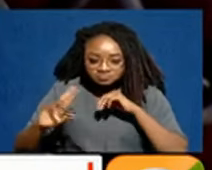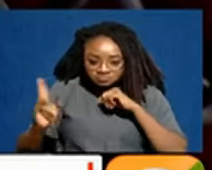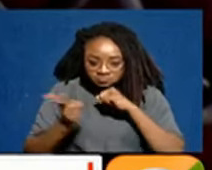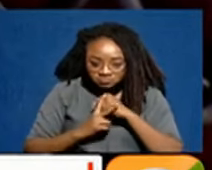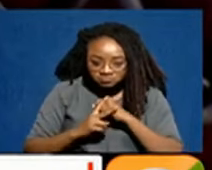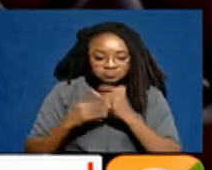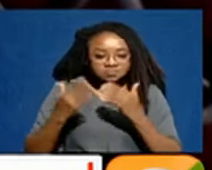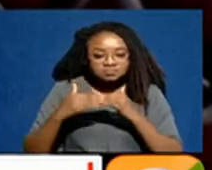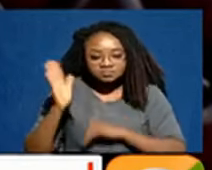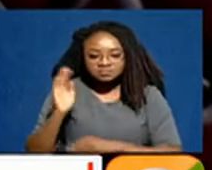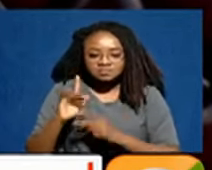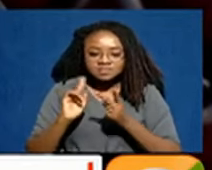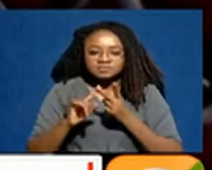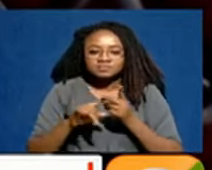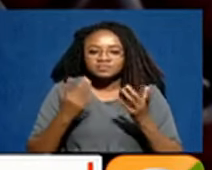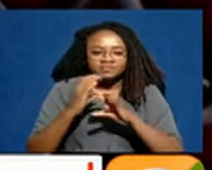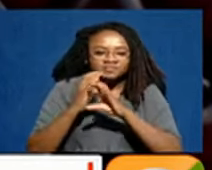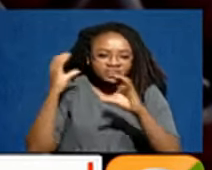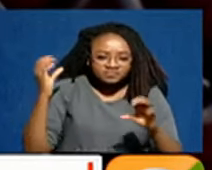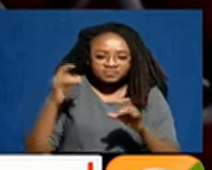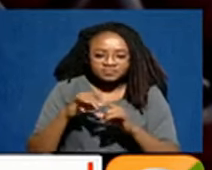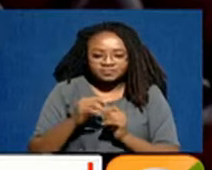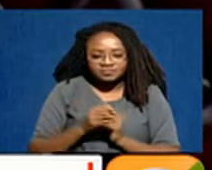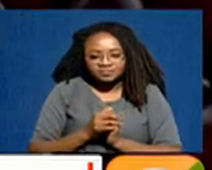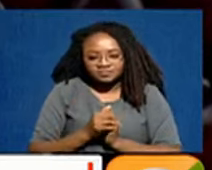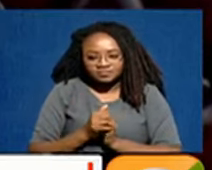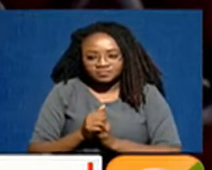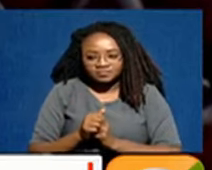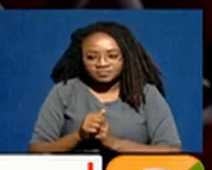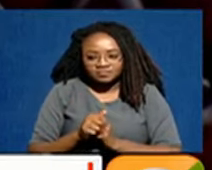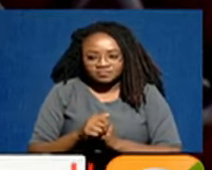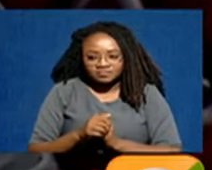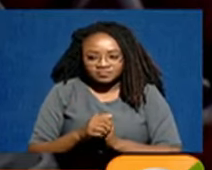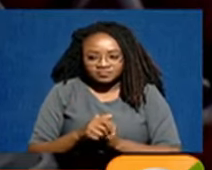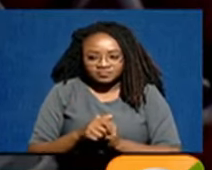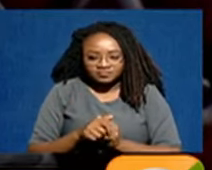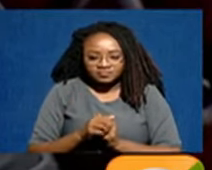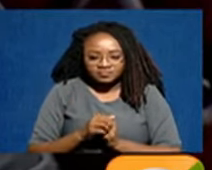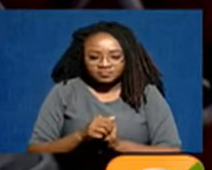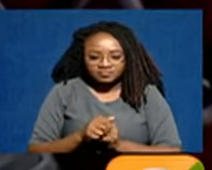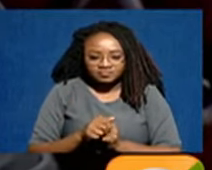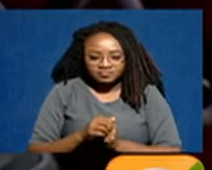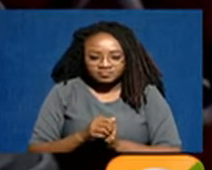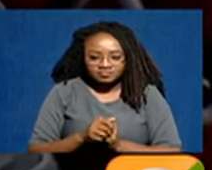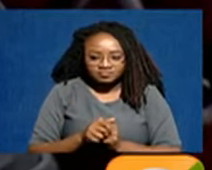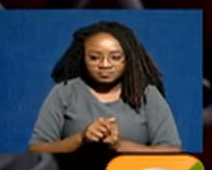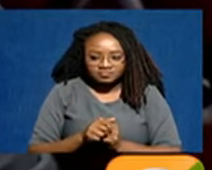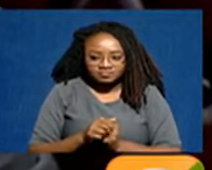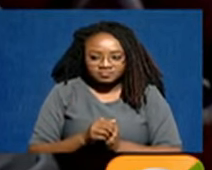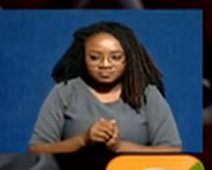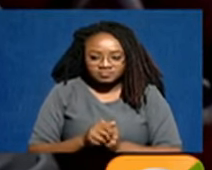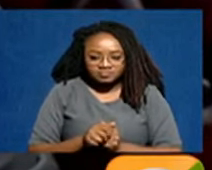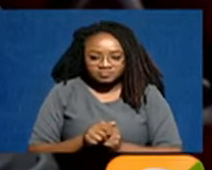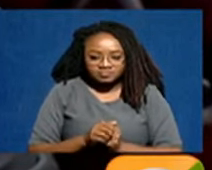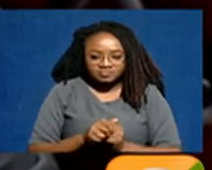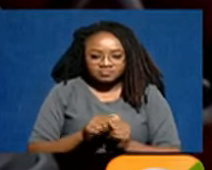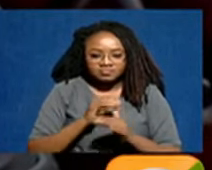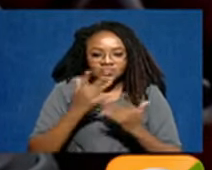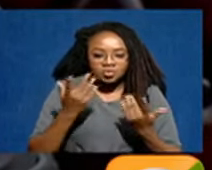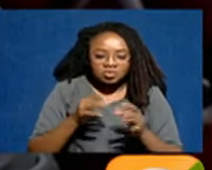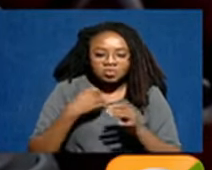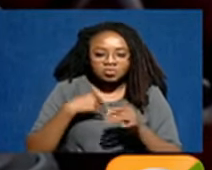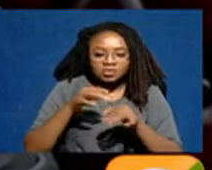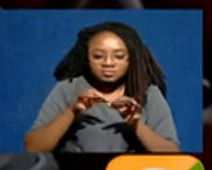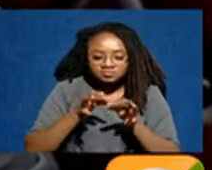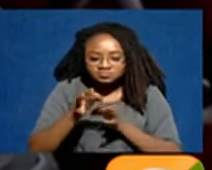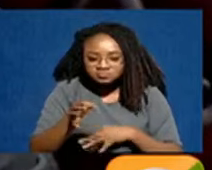with tail weight of 3,048 and above, be presented for compliance